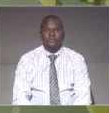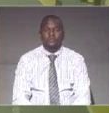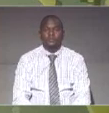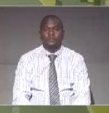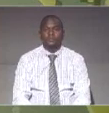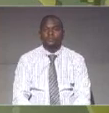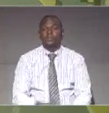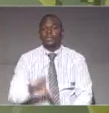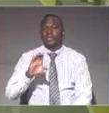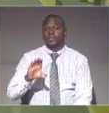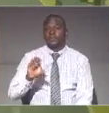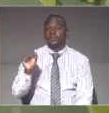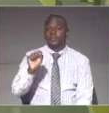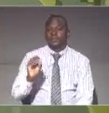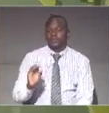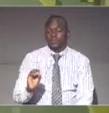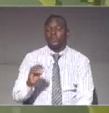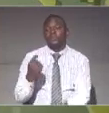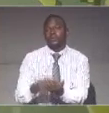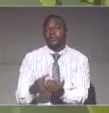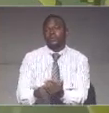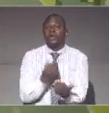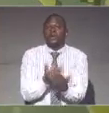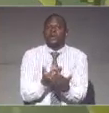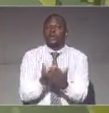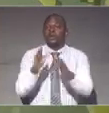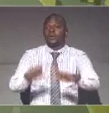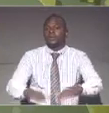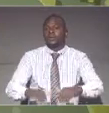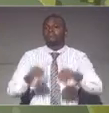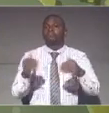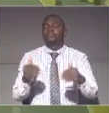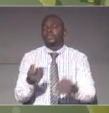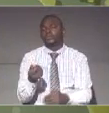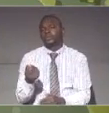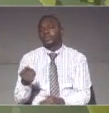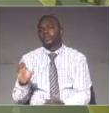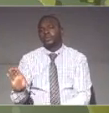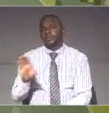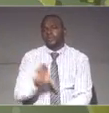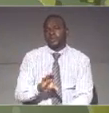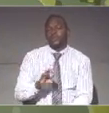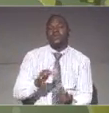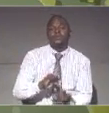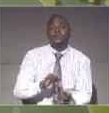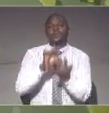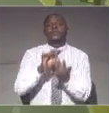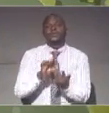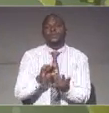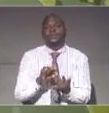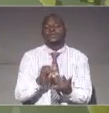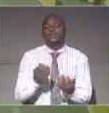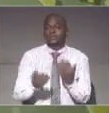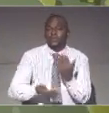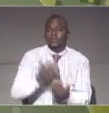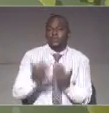So civil society in Uganda has petitioned Parliament over meager funding of palliative care and high costs of